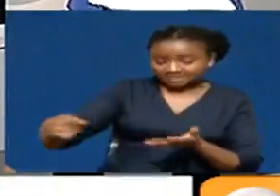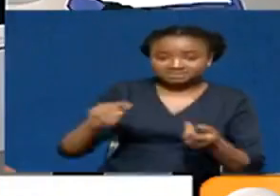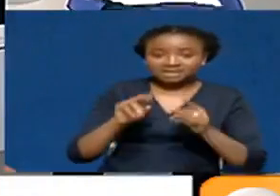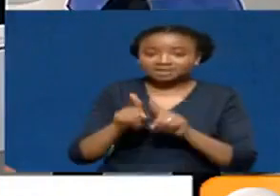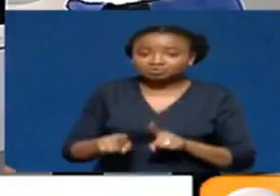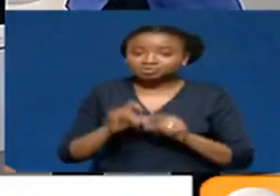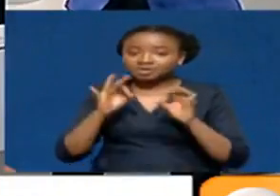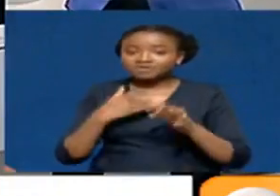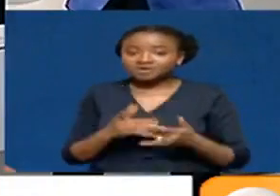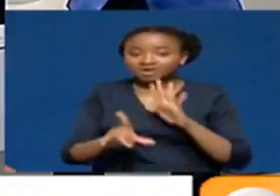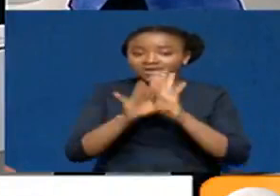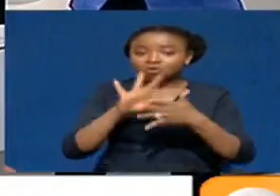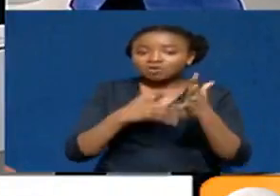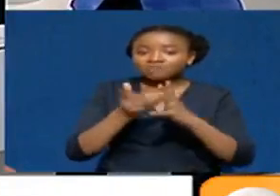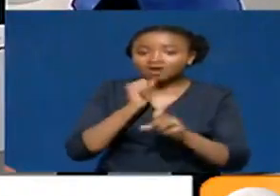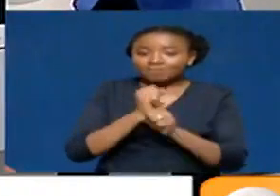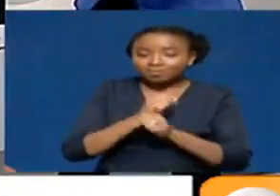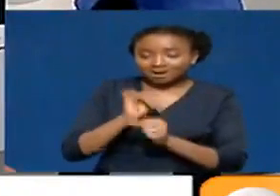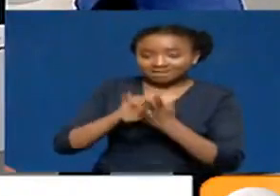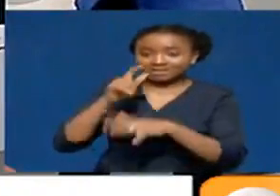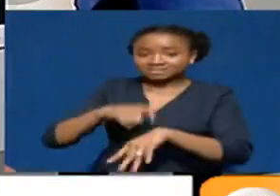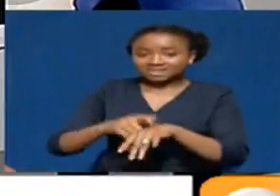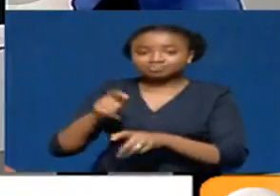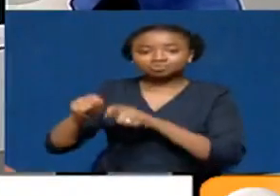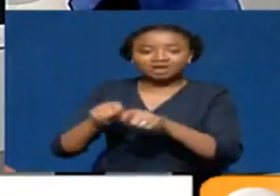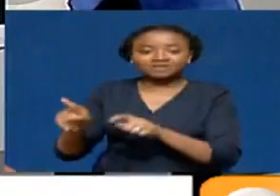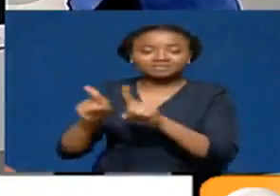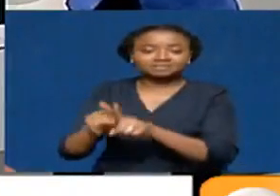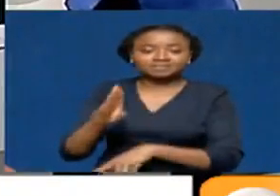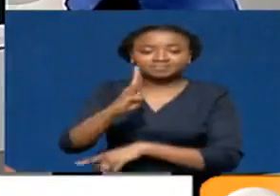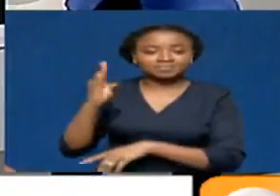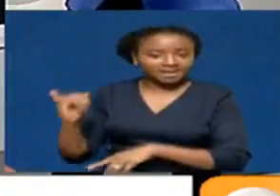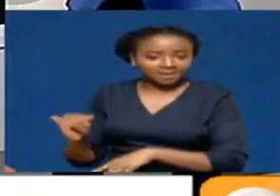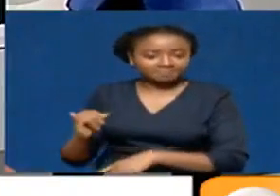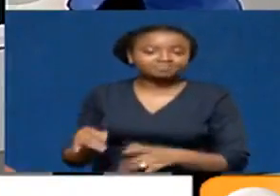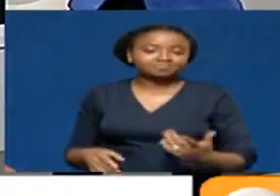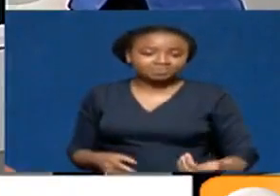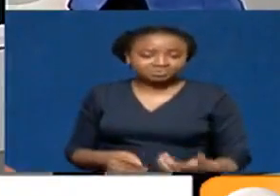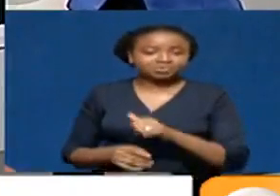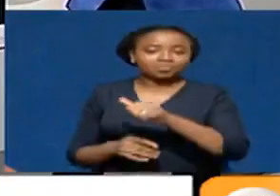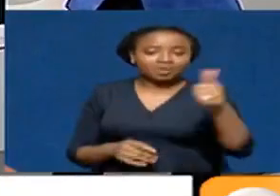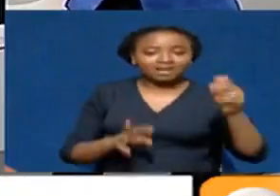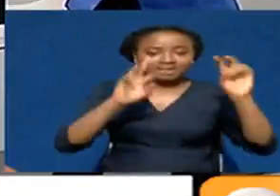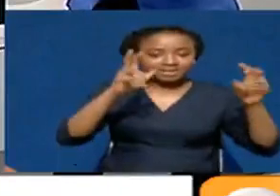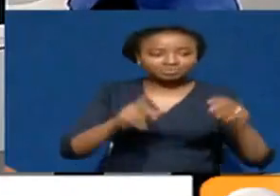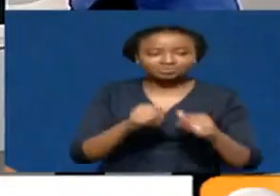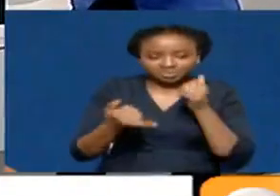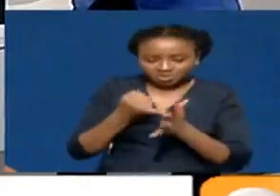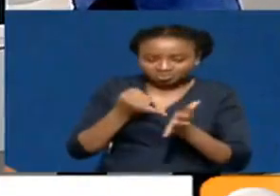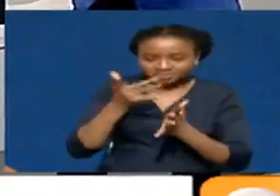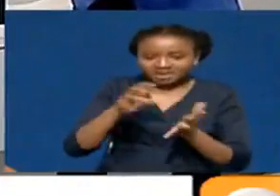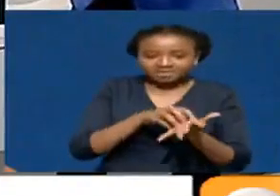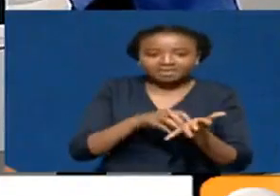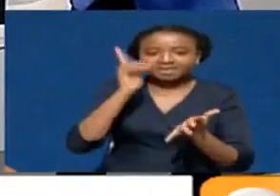there was a legal framework at the time to govern the same. Now, one of the other sticky issues that's at the heart of this